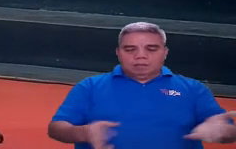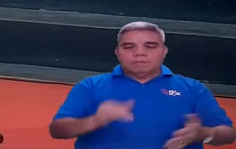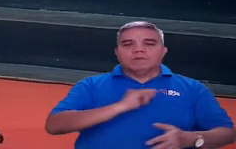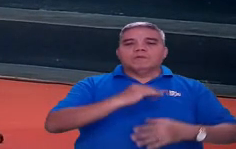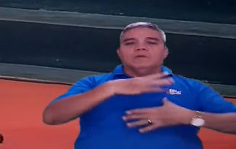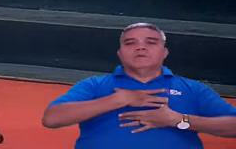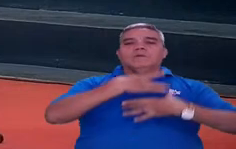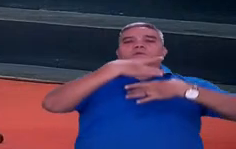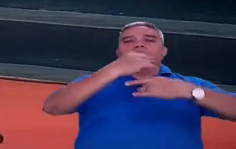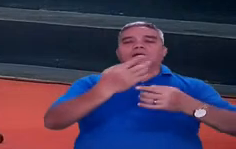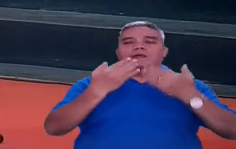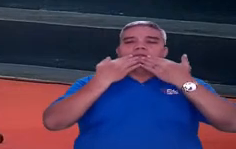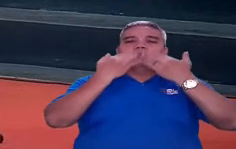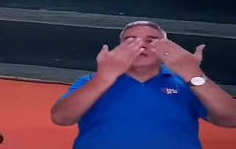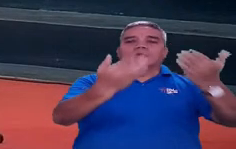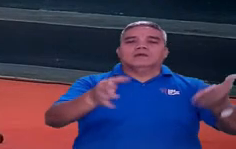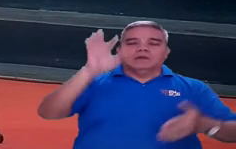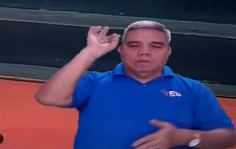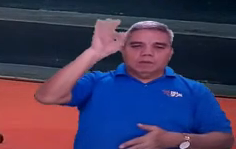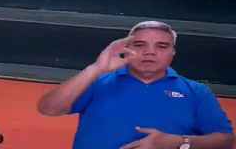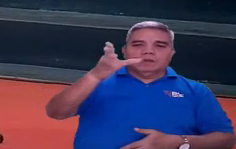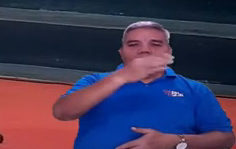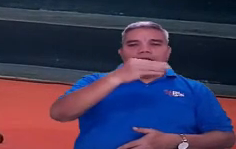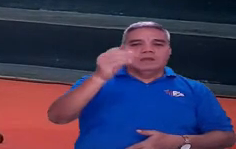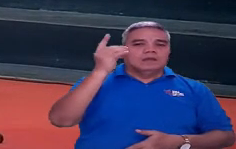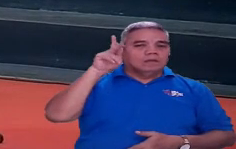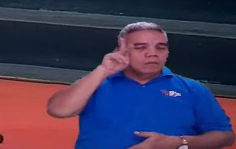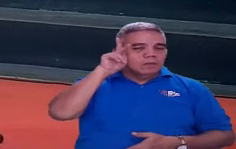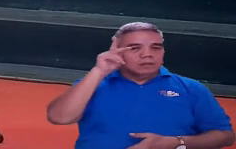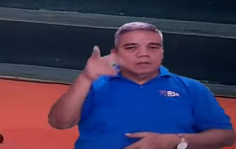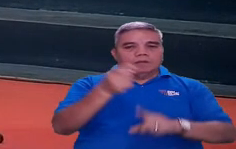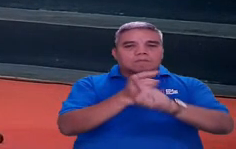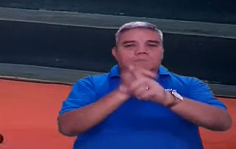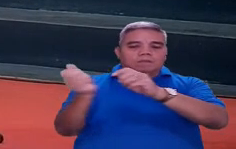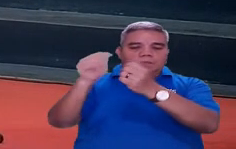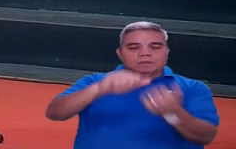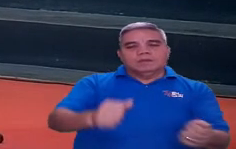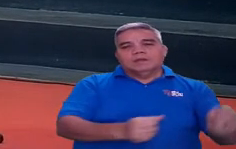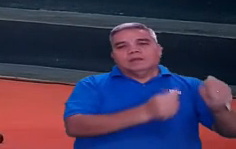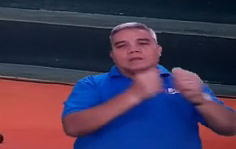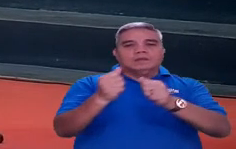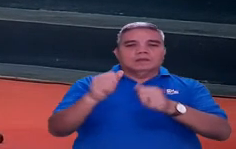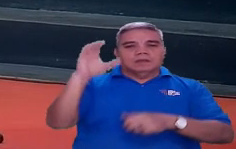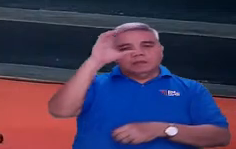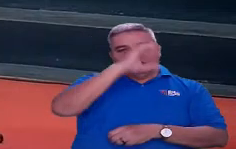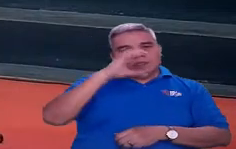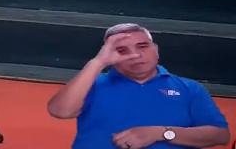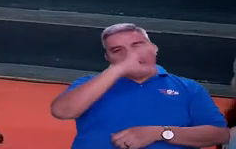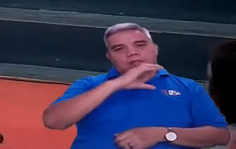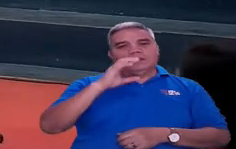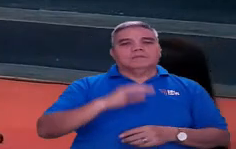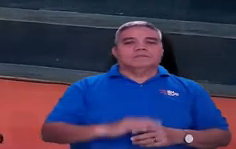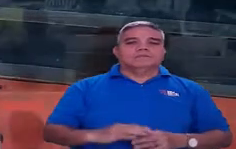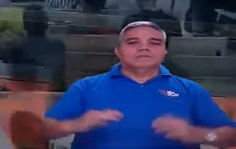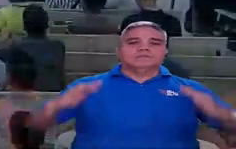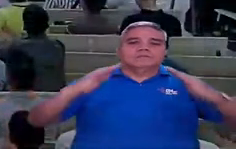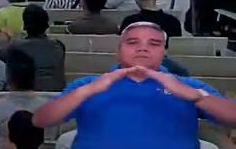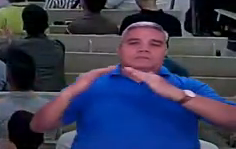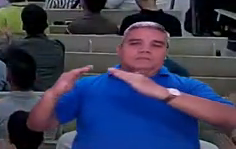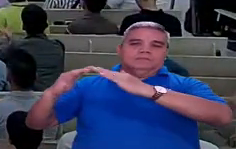am willing to go. Thank you so much, Pastor Gisalva and Bible Baptist Church, Katipunan.